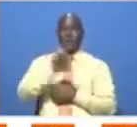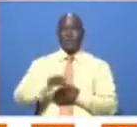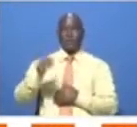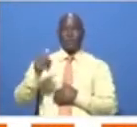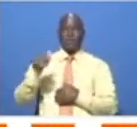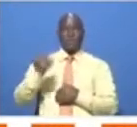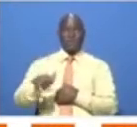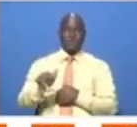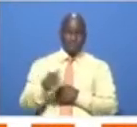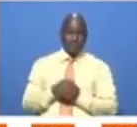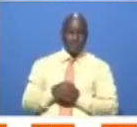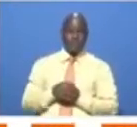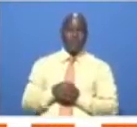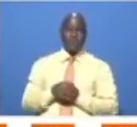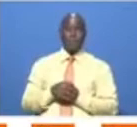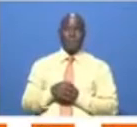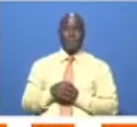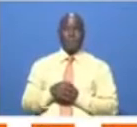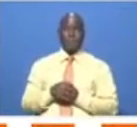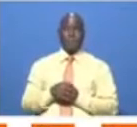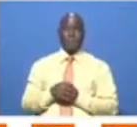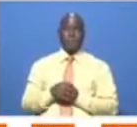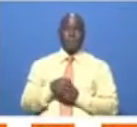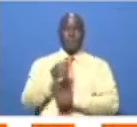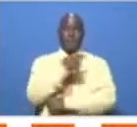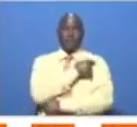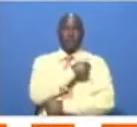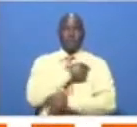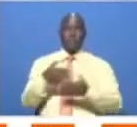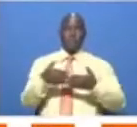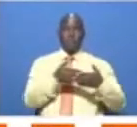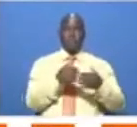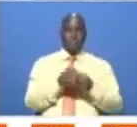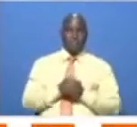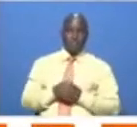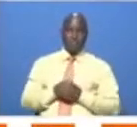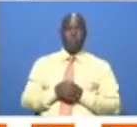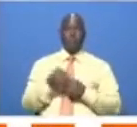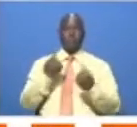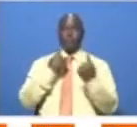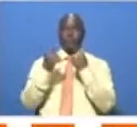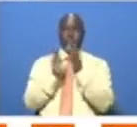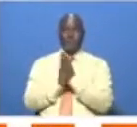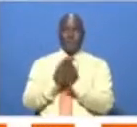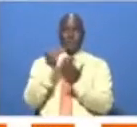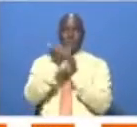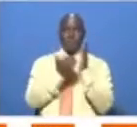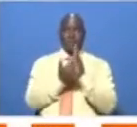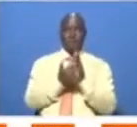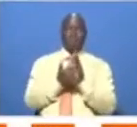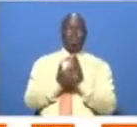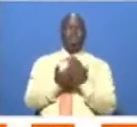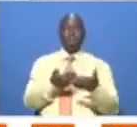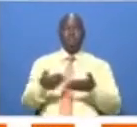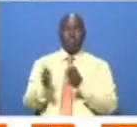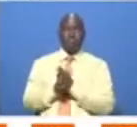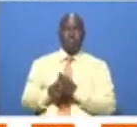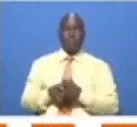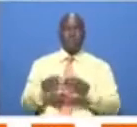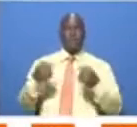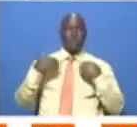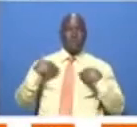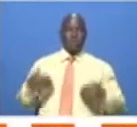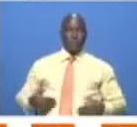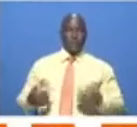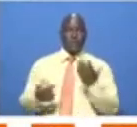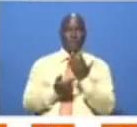ambao yuko akawa anatibu mtoto wangu. The telemedicine program includes a kit which has electronic